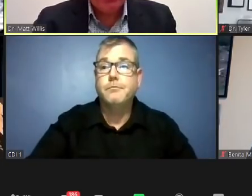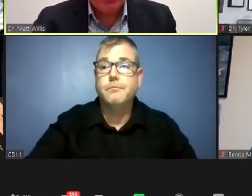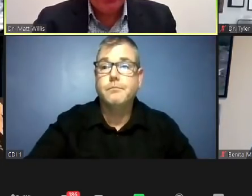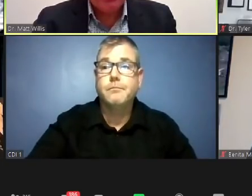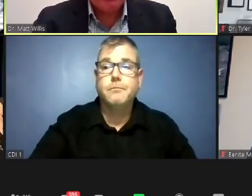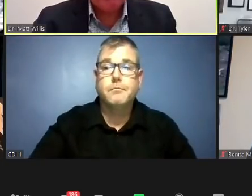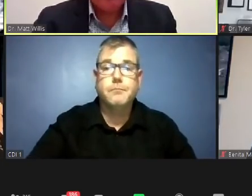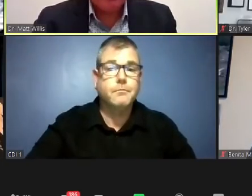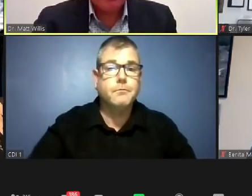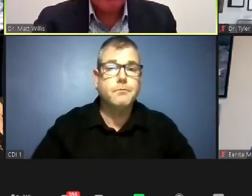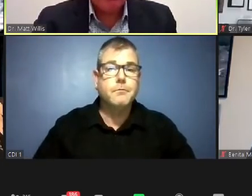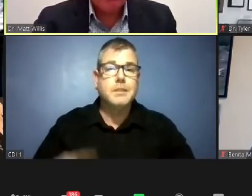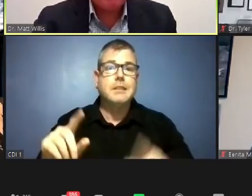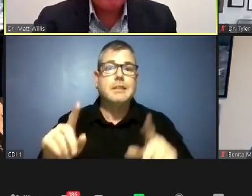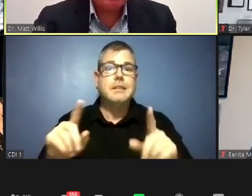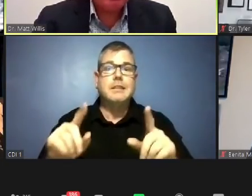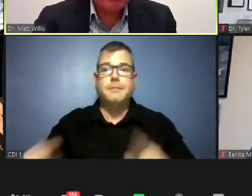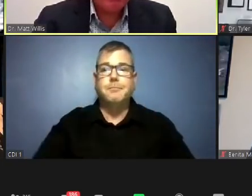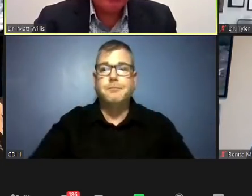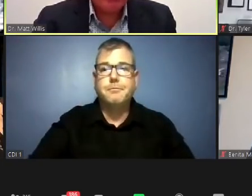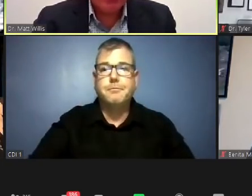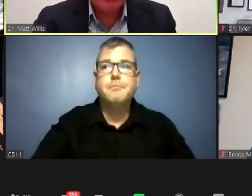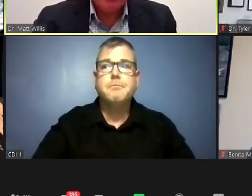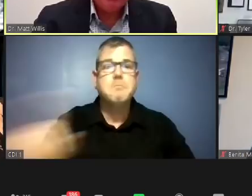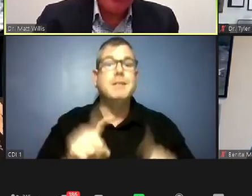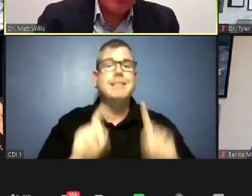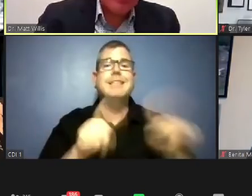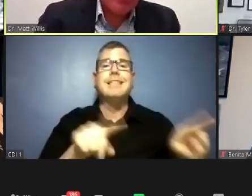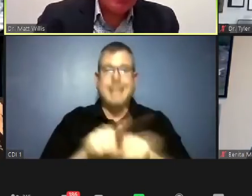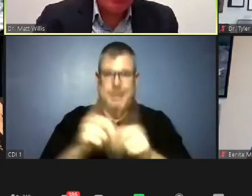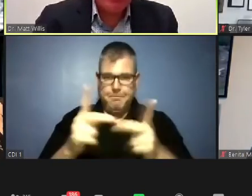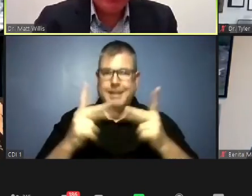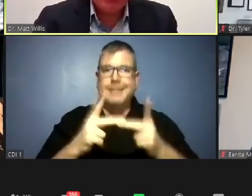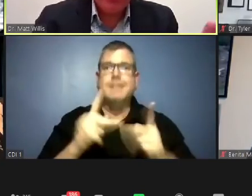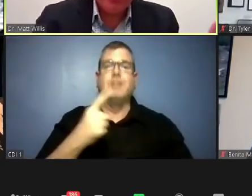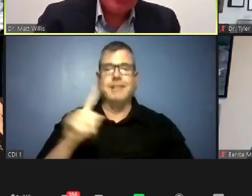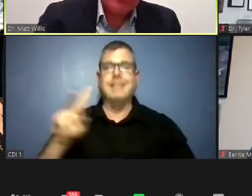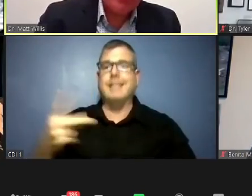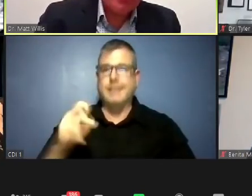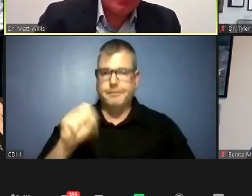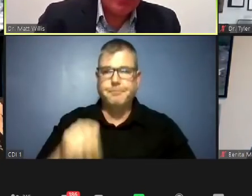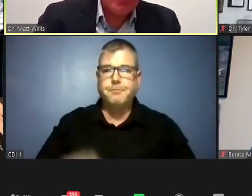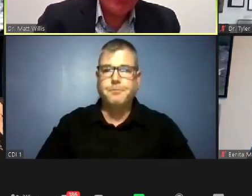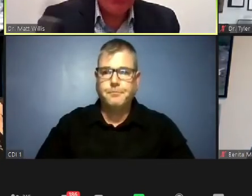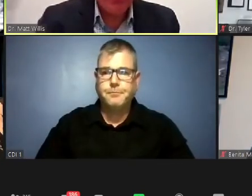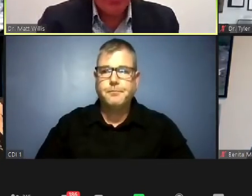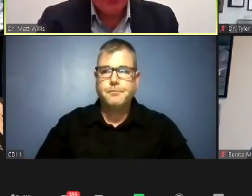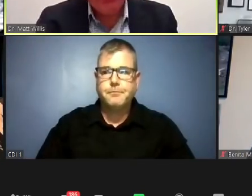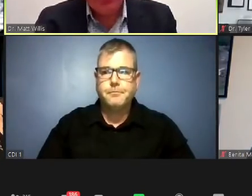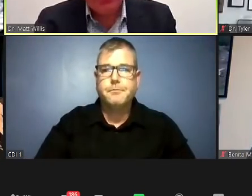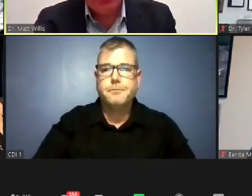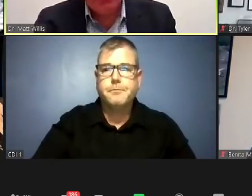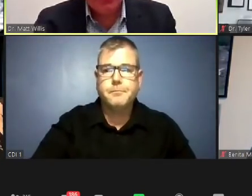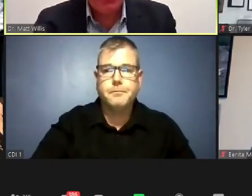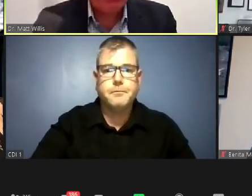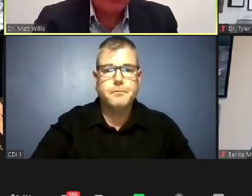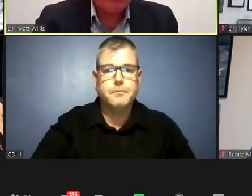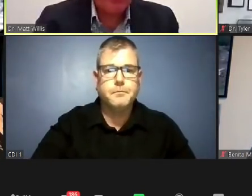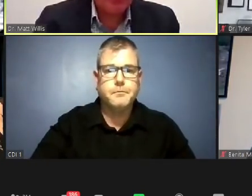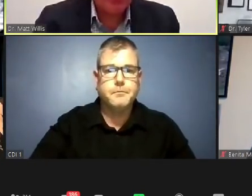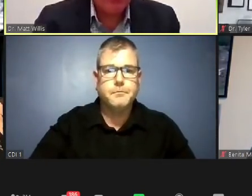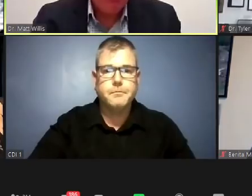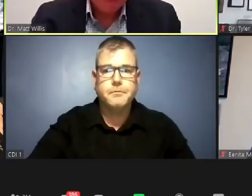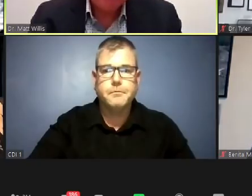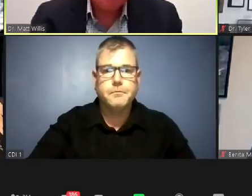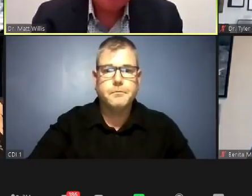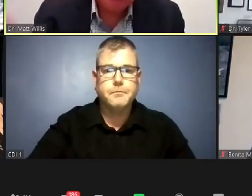is correct, that the vaccine itself is correct. We don't want to mix doses, so you don't want to start with Moderna on number 1 and Pfizer on number 2 or vice